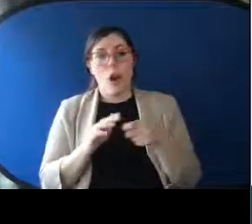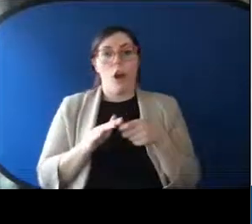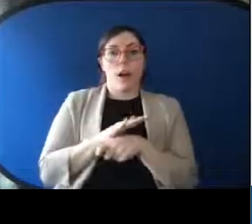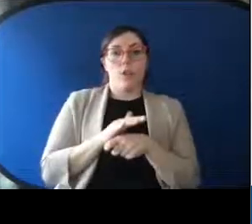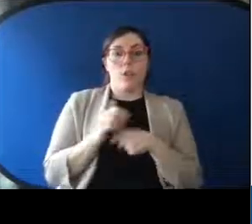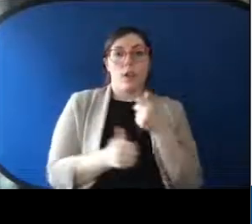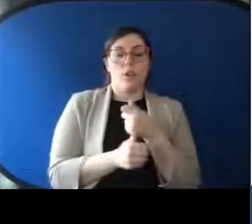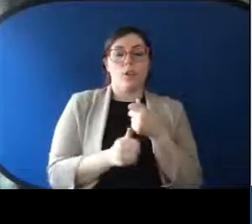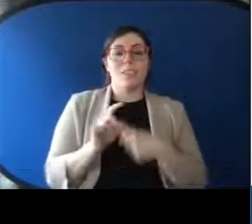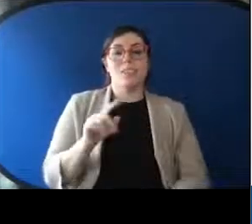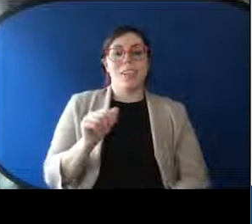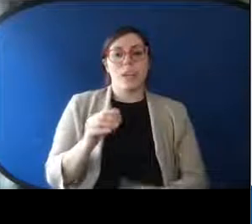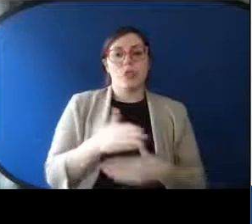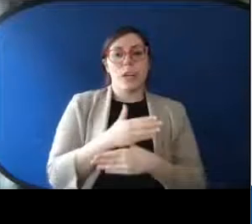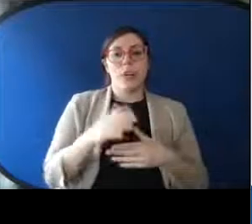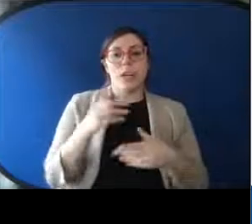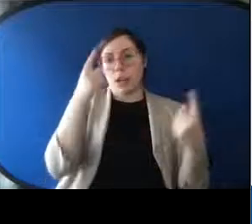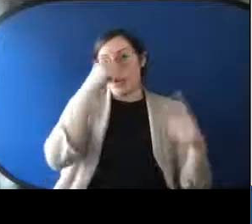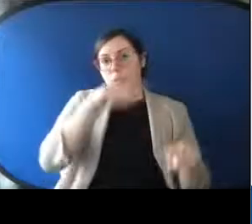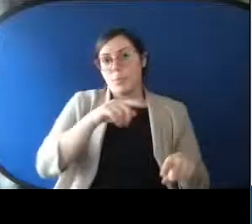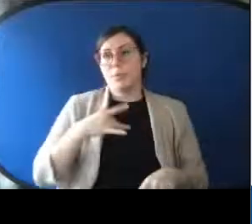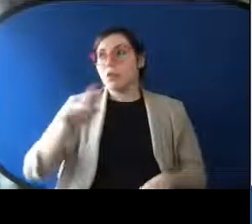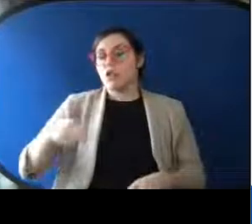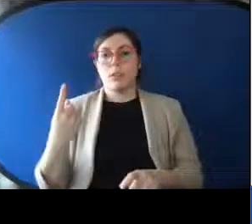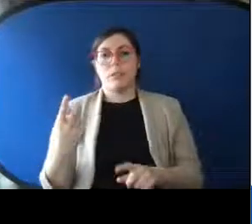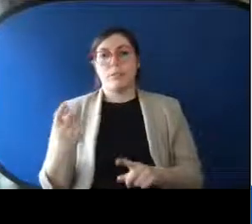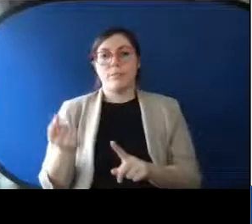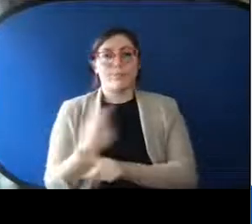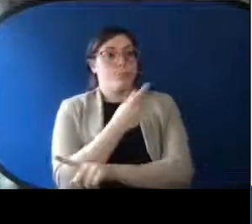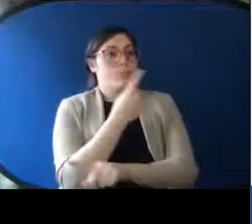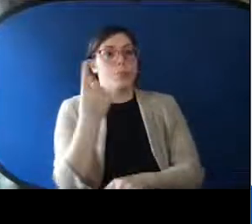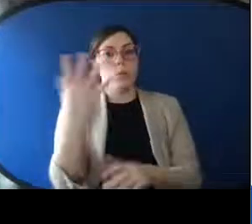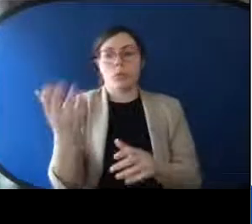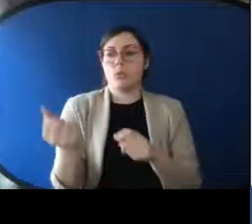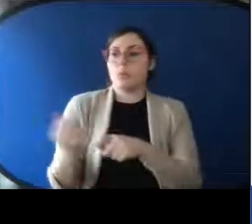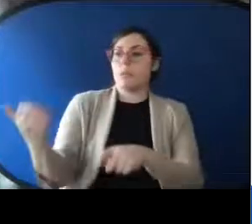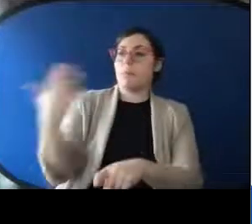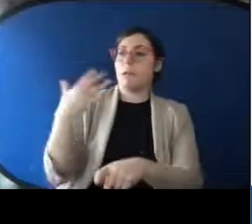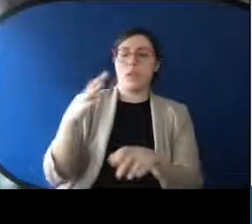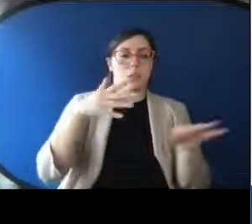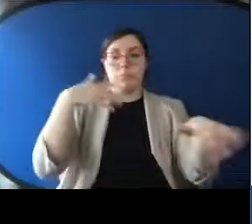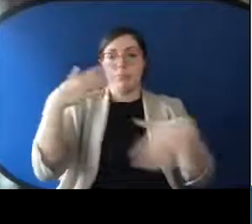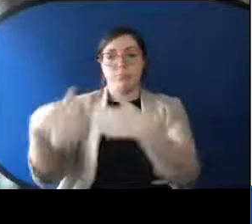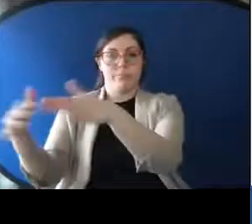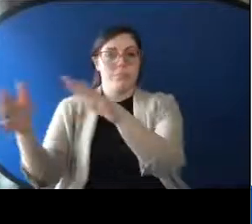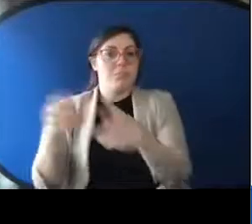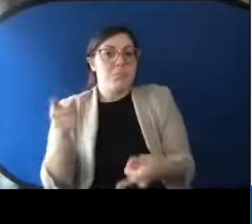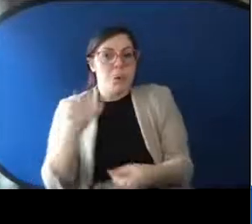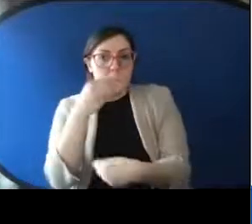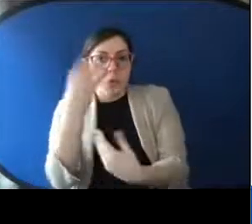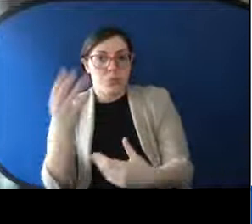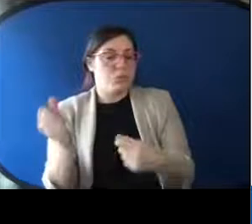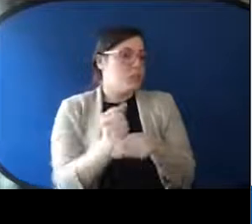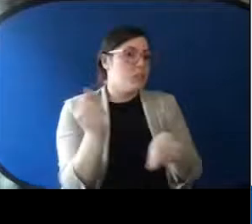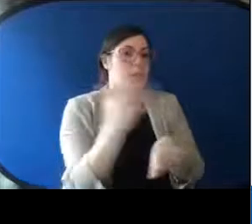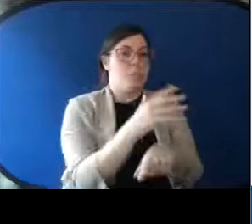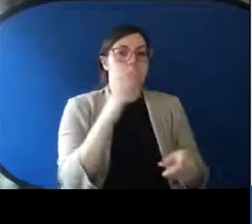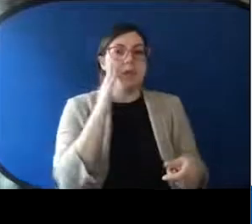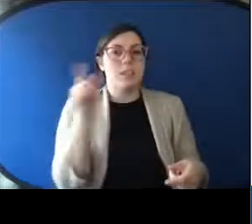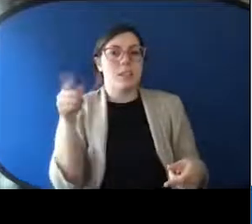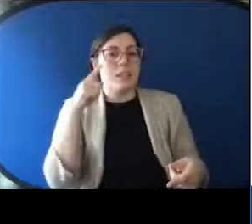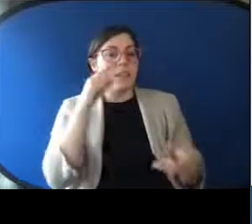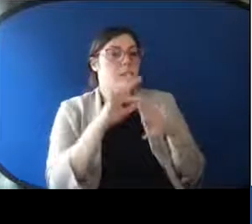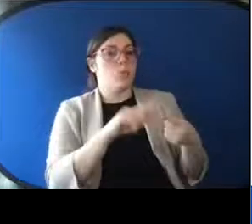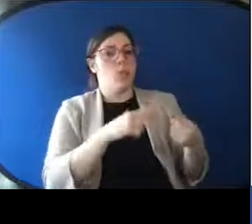sharing agreement. It's mostly one-offs, and most of them just want to submit their data and then move on to do other things. So the big problem is that there's no